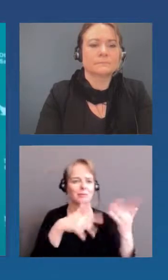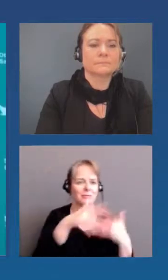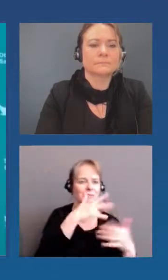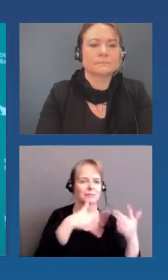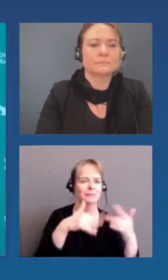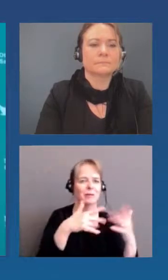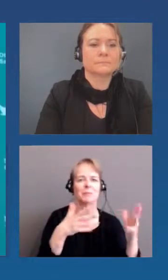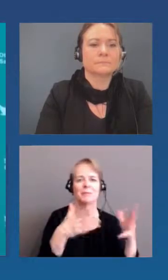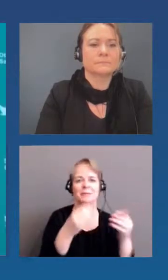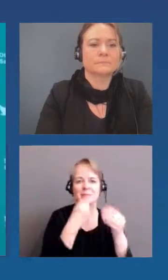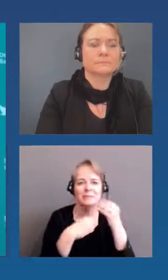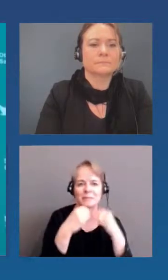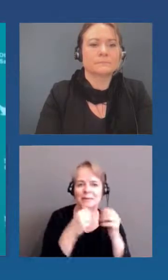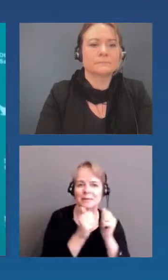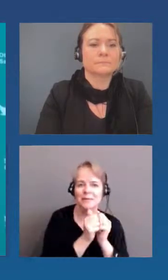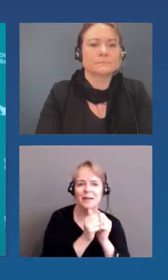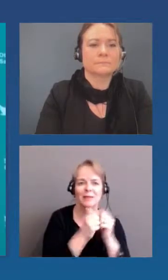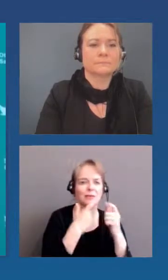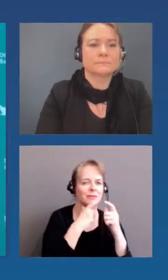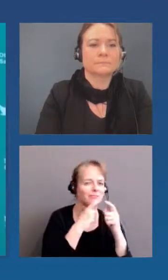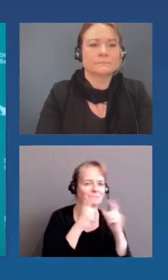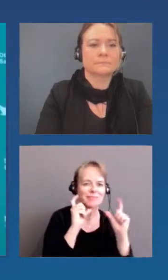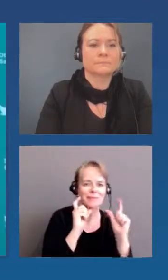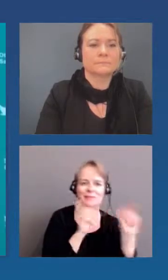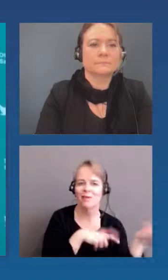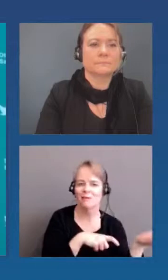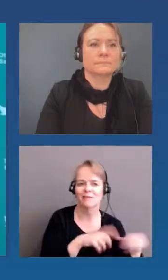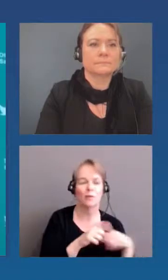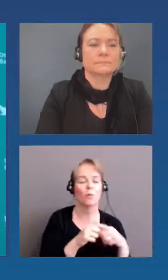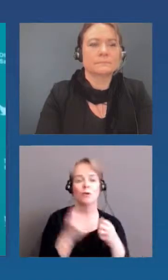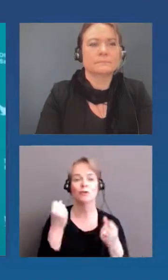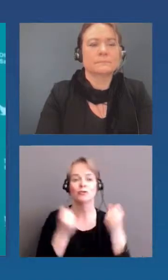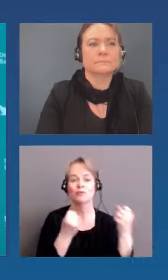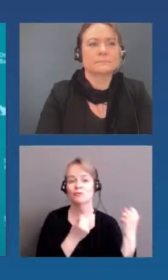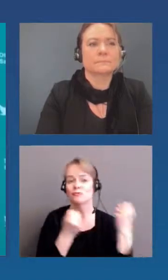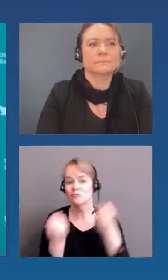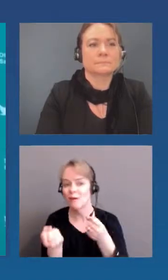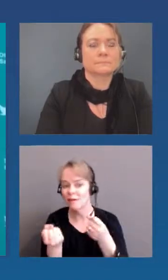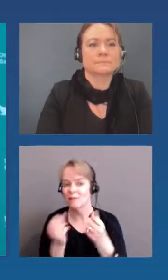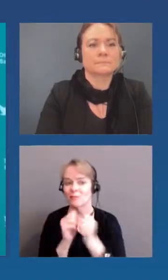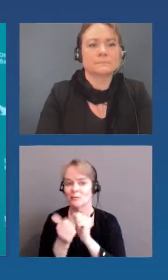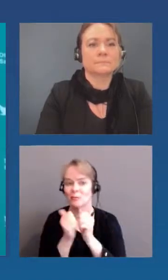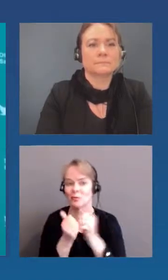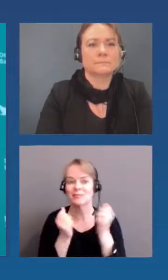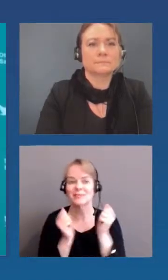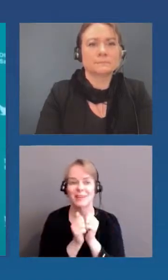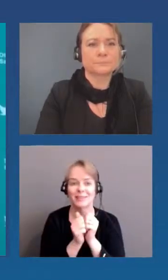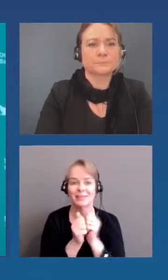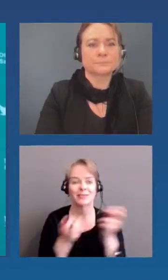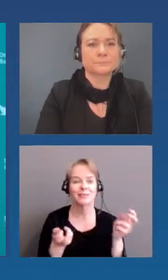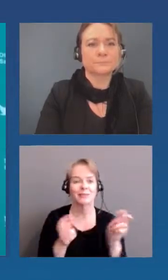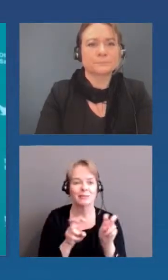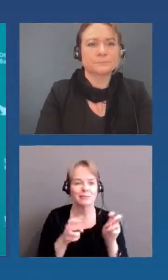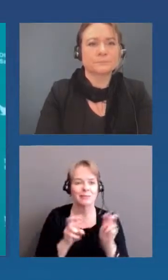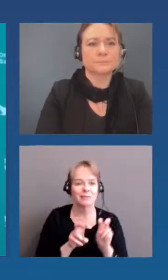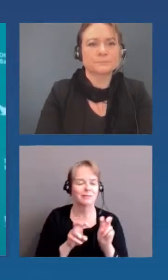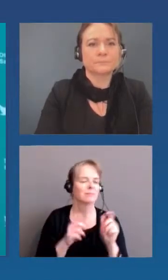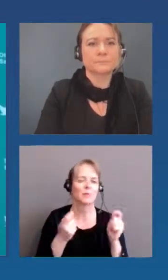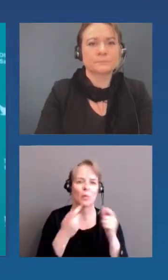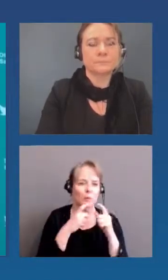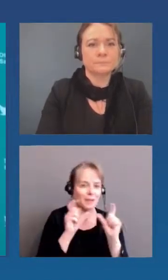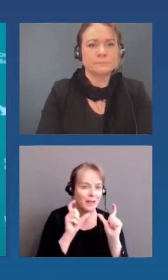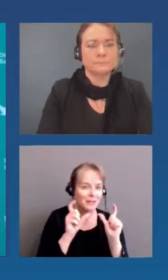meal together, or they're carpooling together without masks. That is the behavior that allows COVID to be